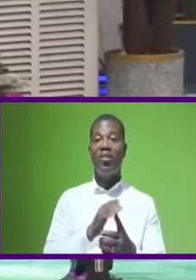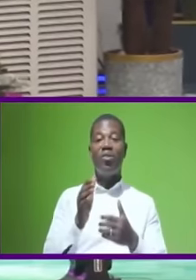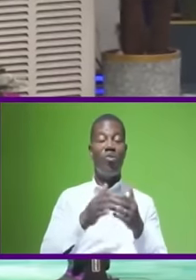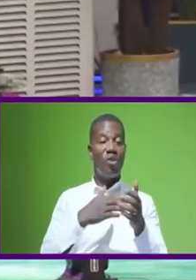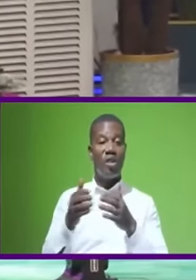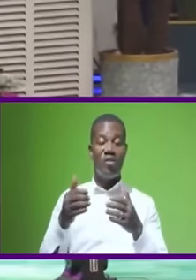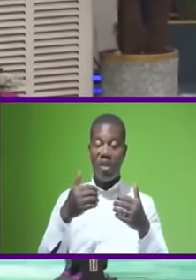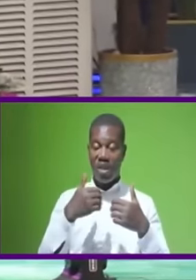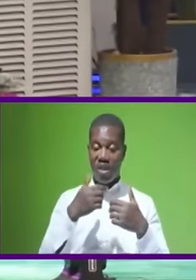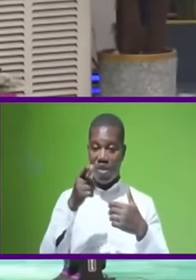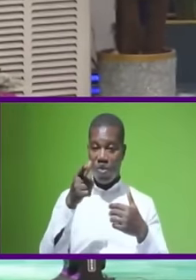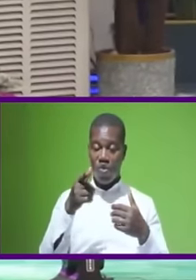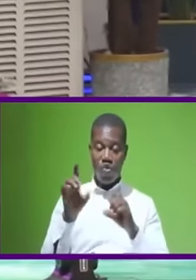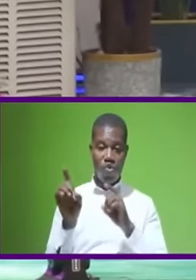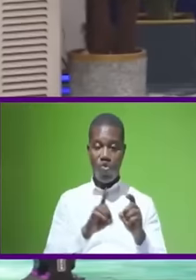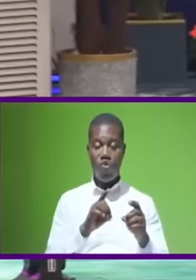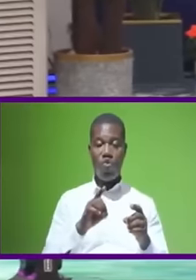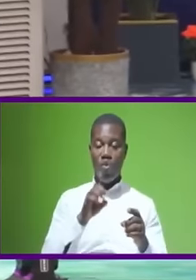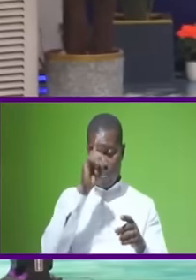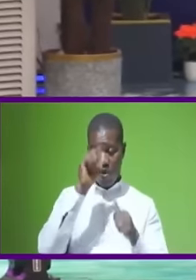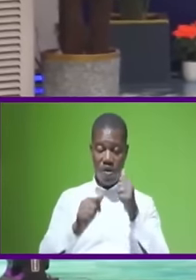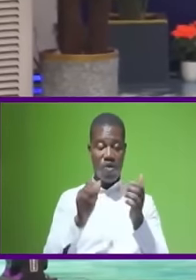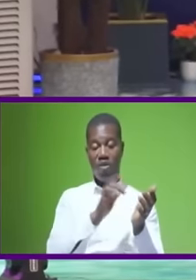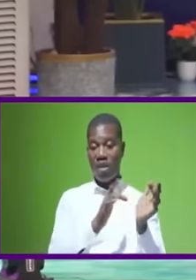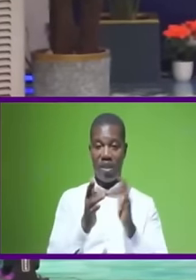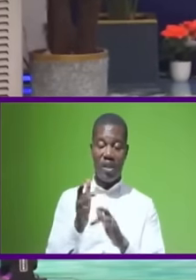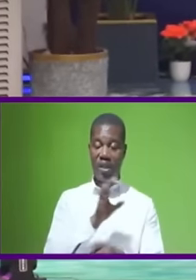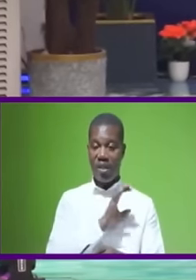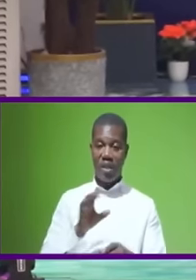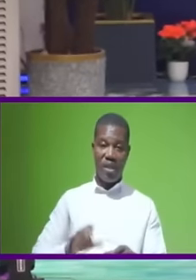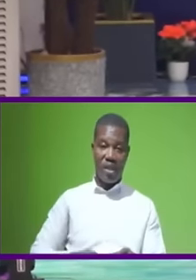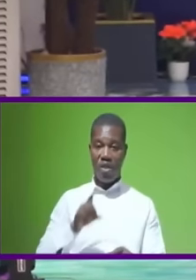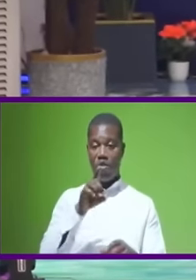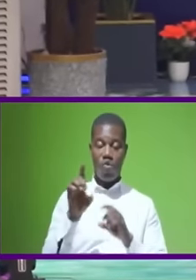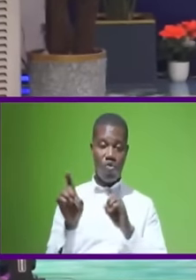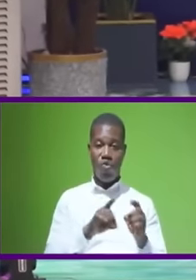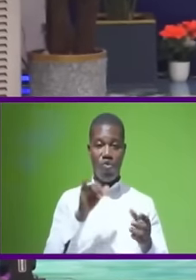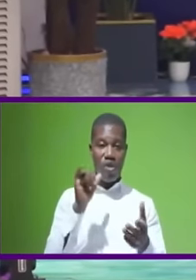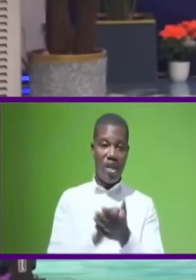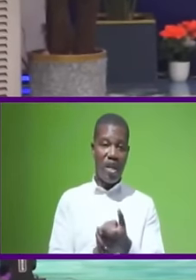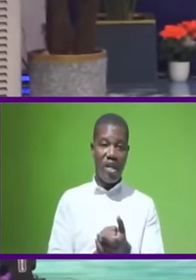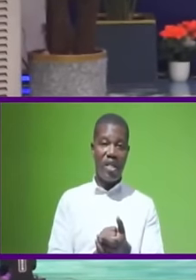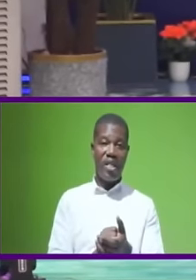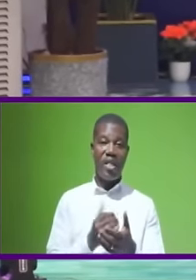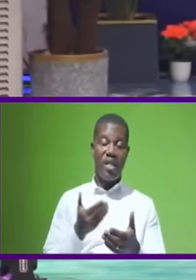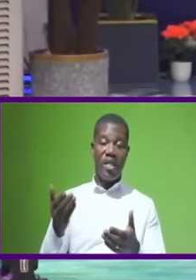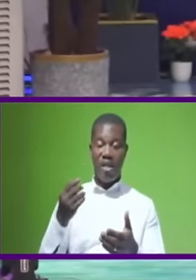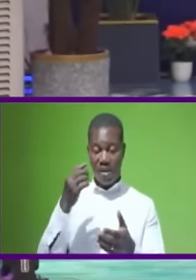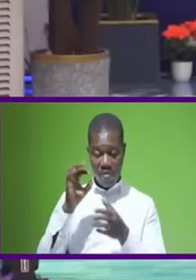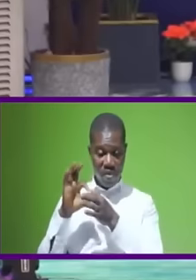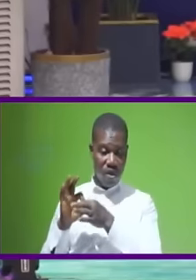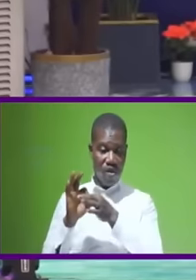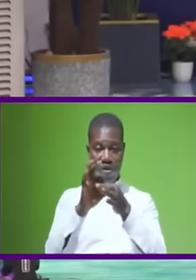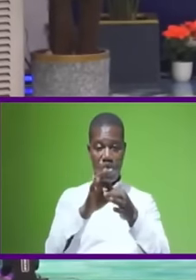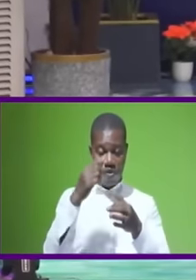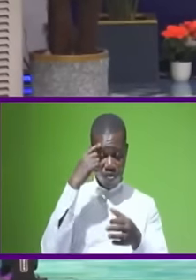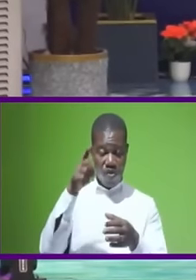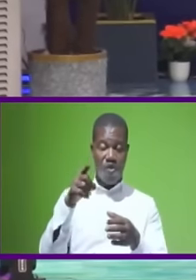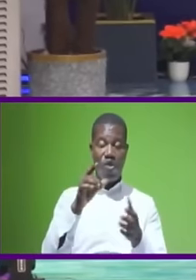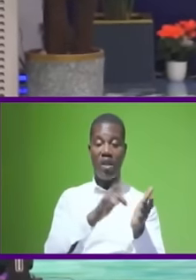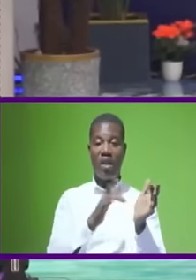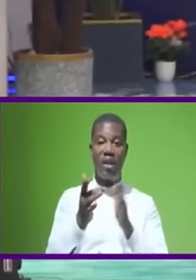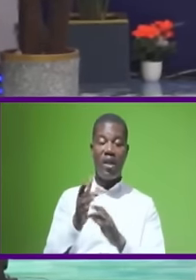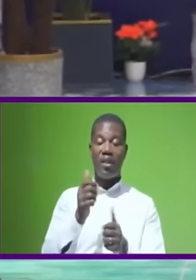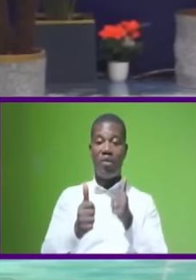enye yesu nti sa yesu nti na woye bribia sadia no eya odi anase eya yesu di